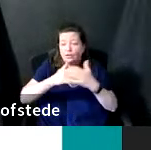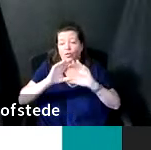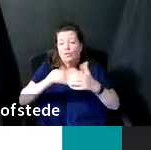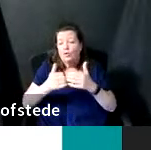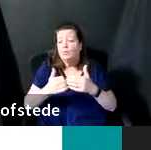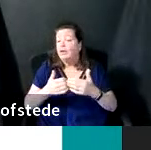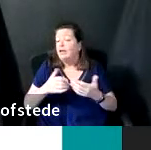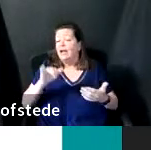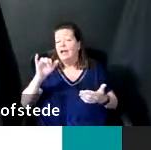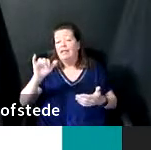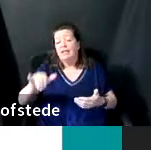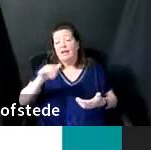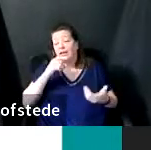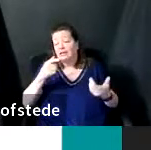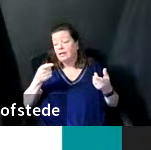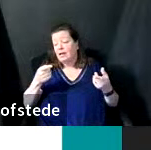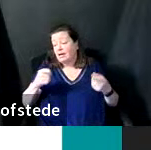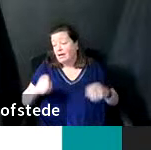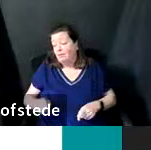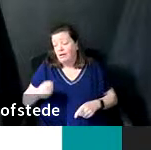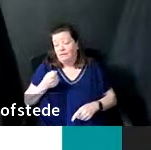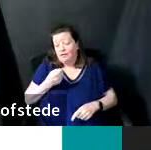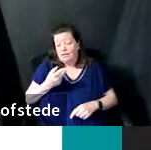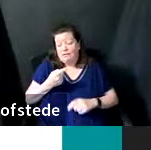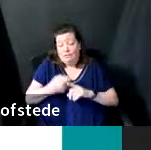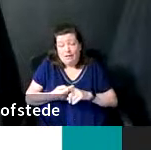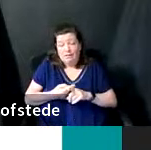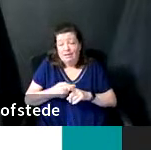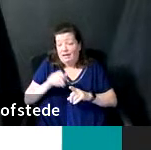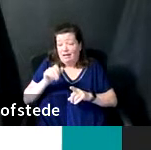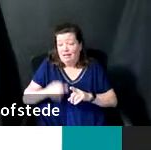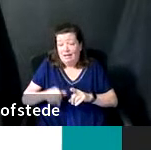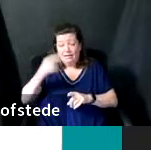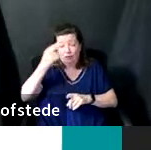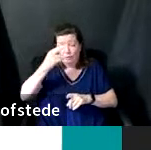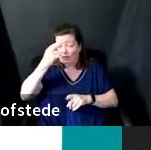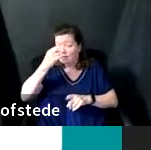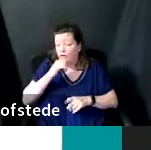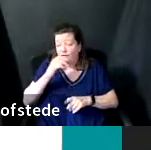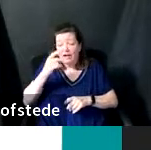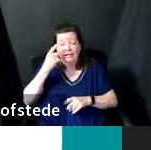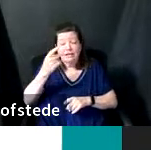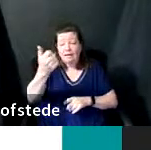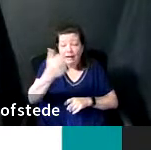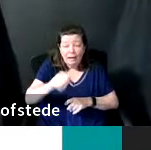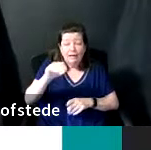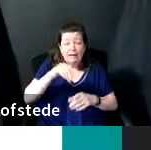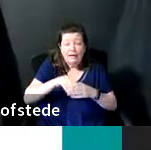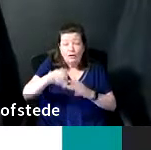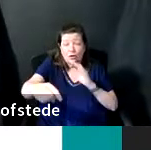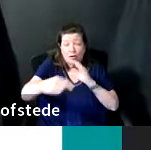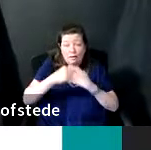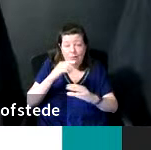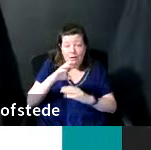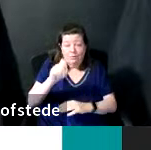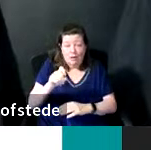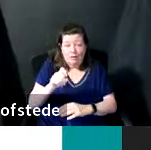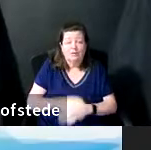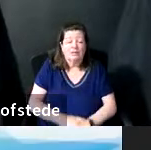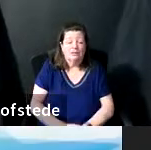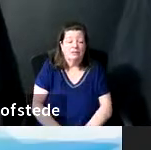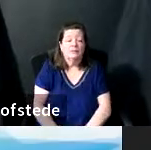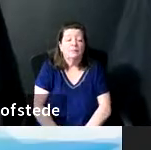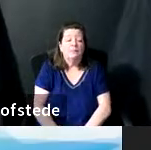not occurred for the last several months. So that is why you have not seen any show up in your inboxes before our